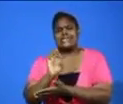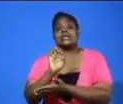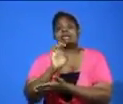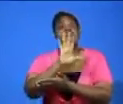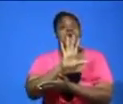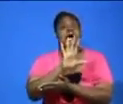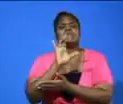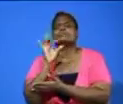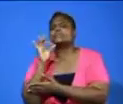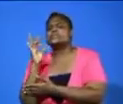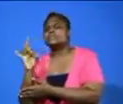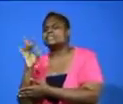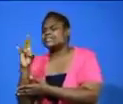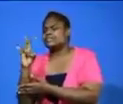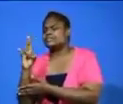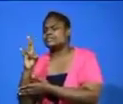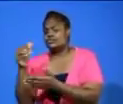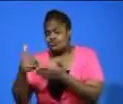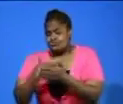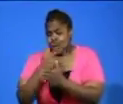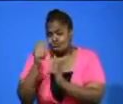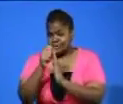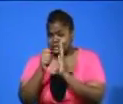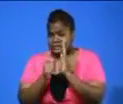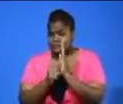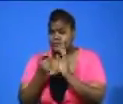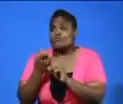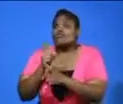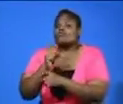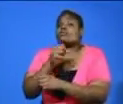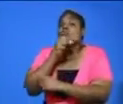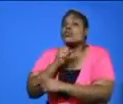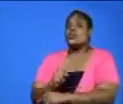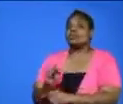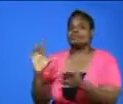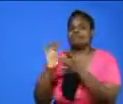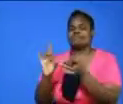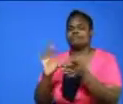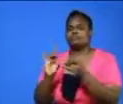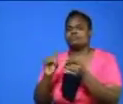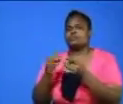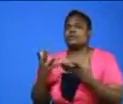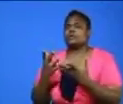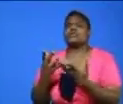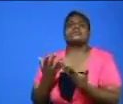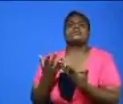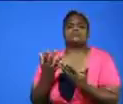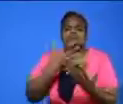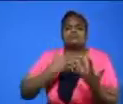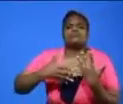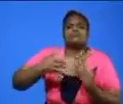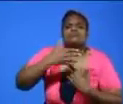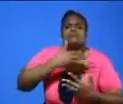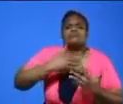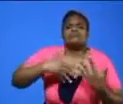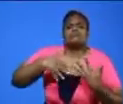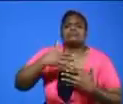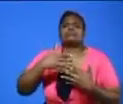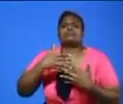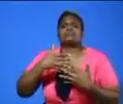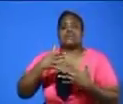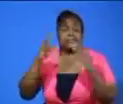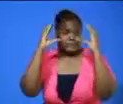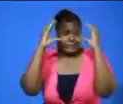a New Testament text from an Old Testament story with sociological, theological,